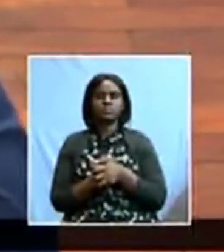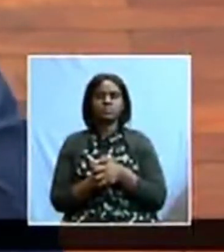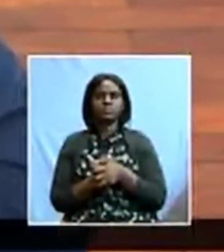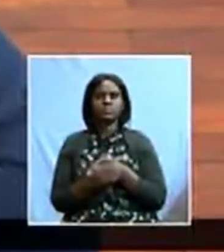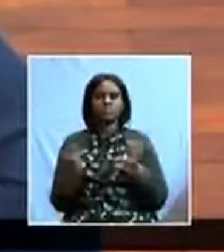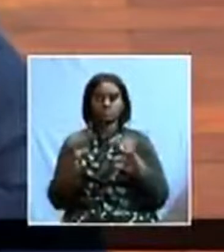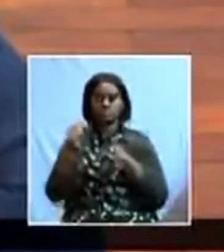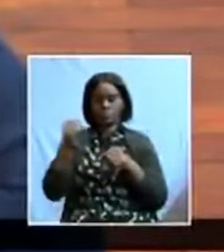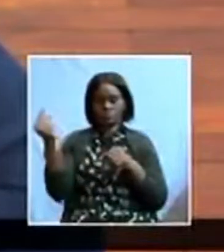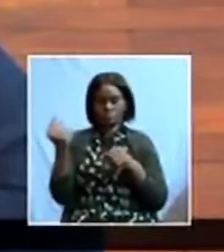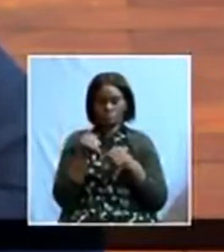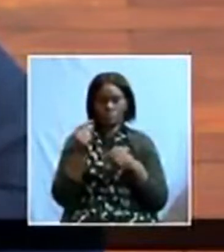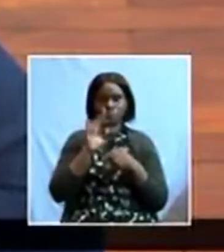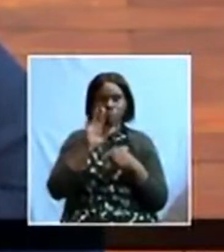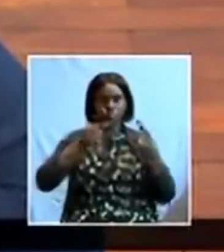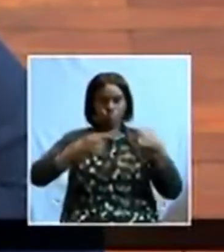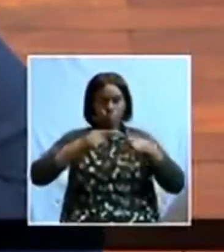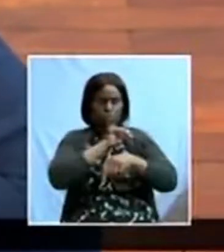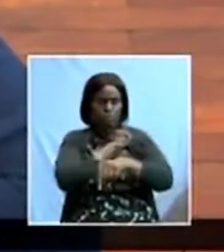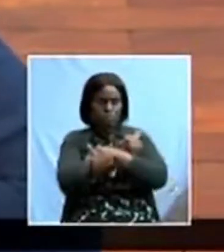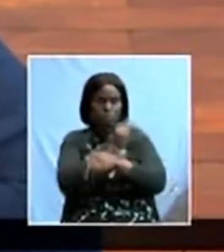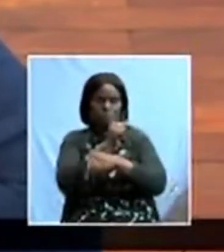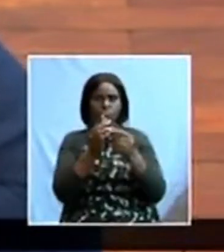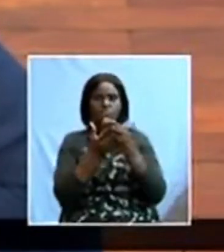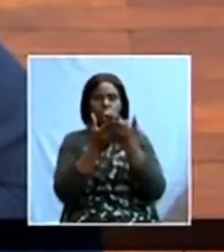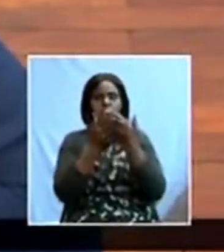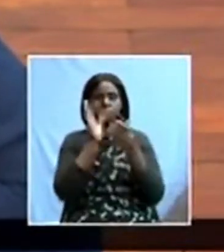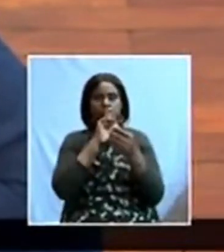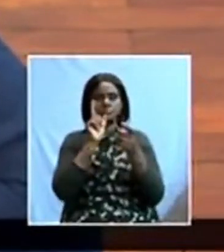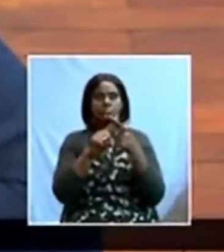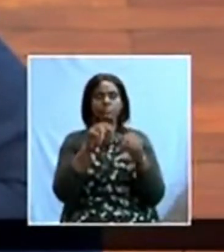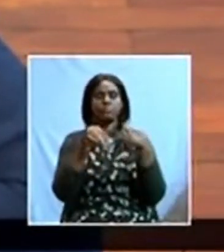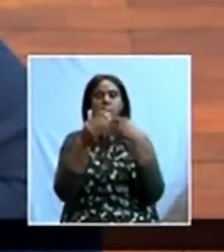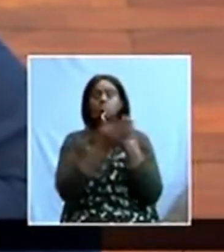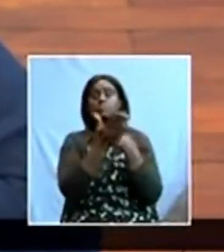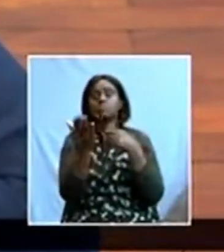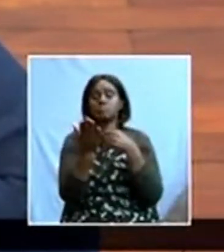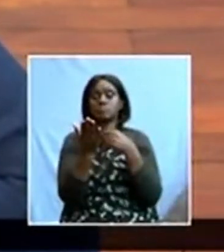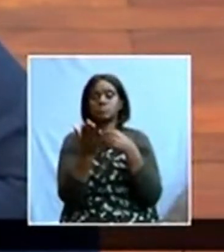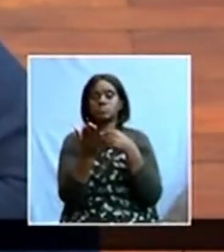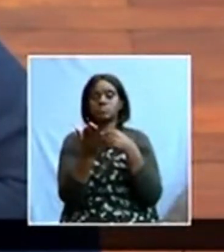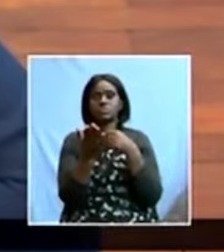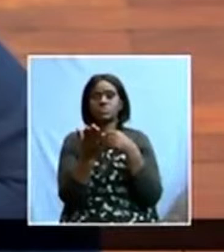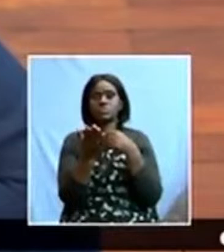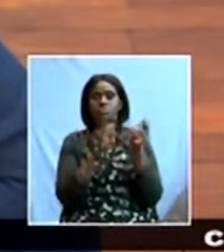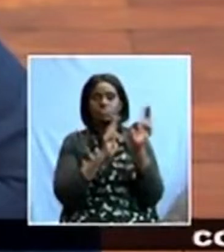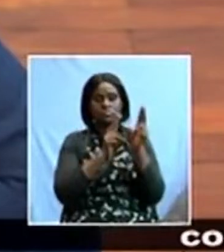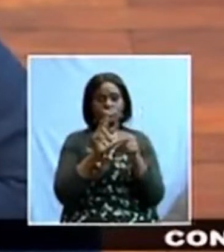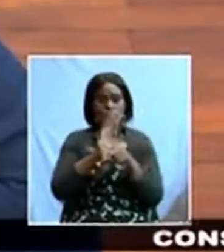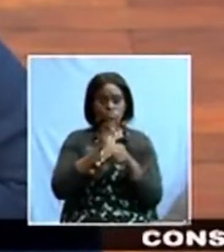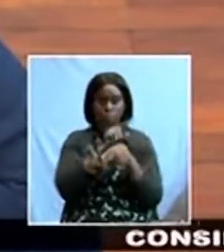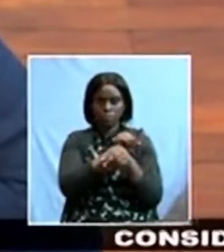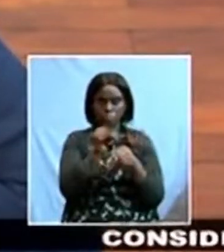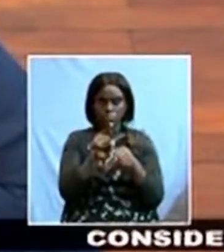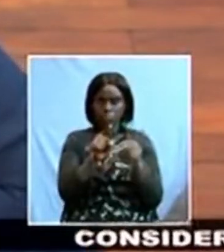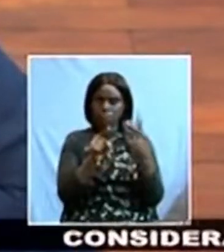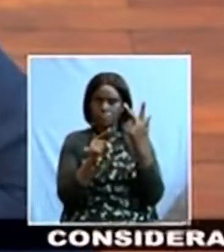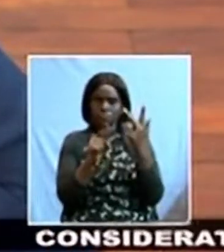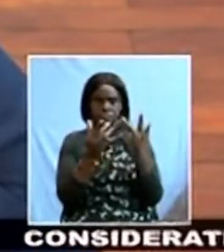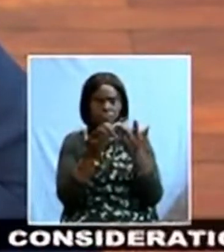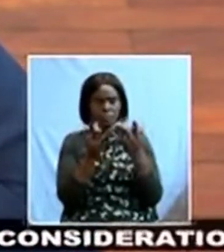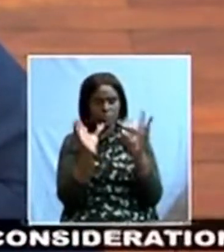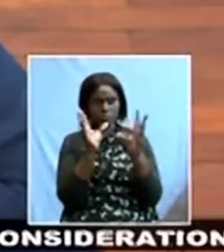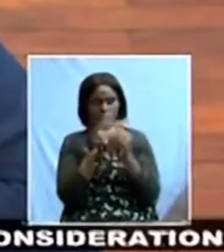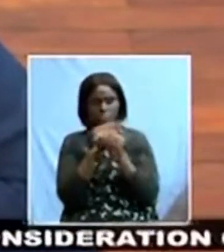came to audit your local authority, you presented to them a response that these 3 laptops